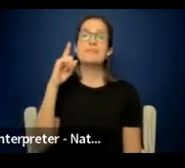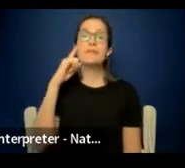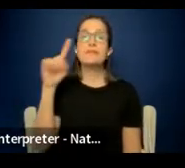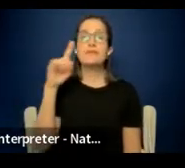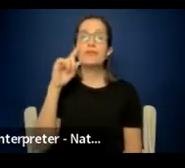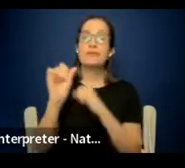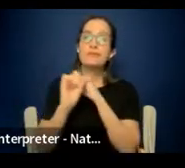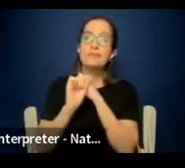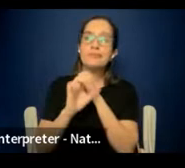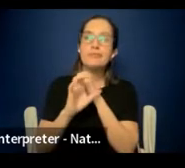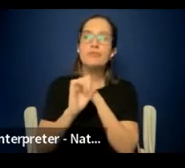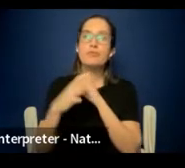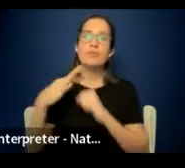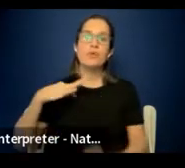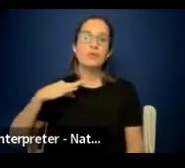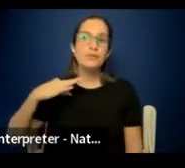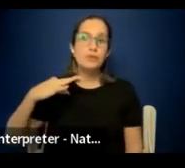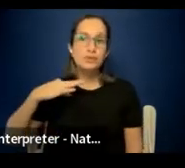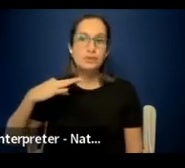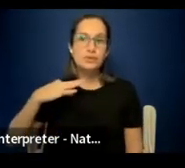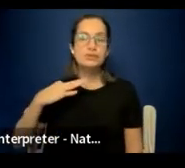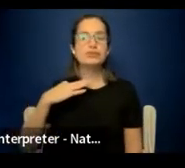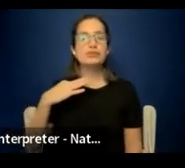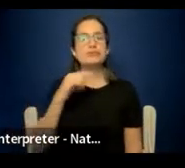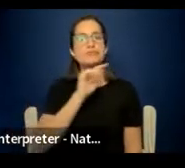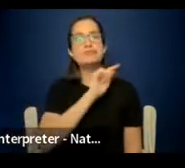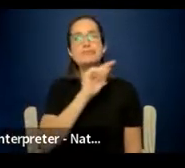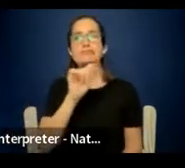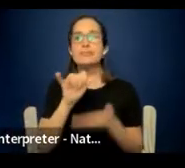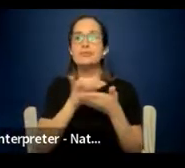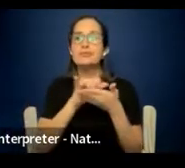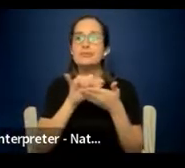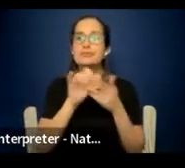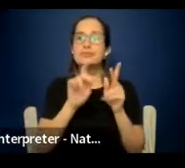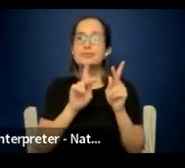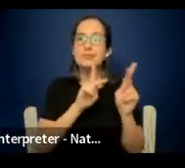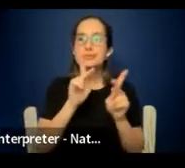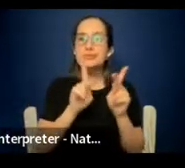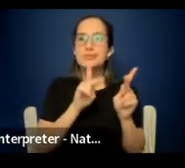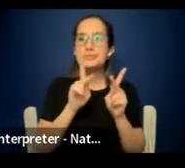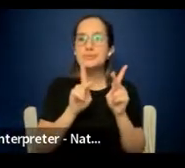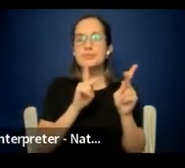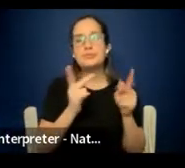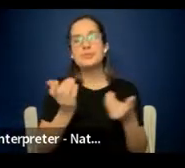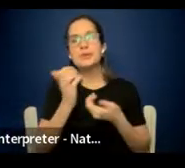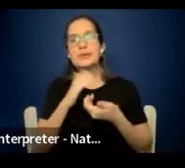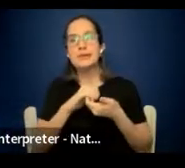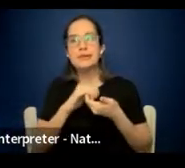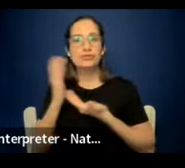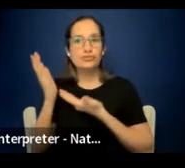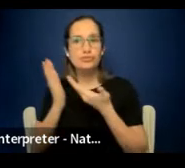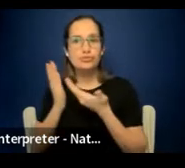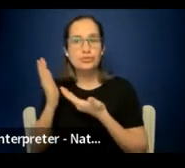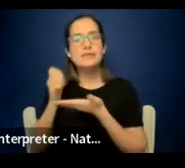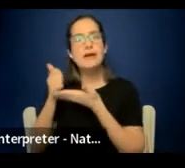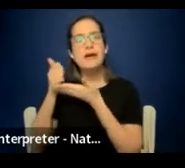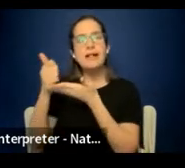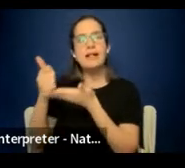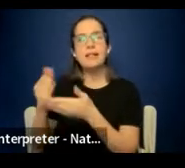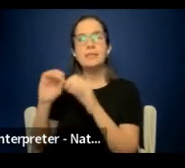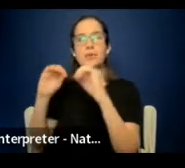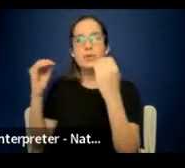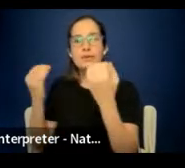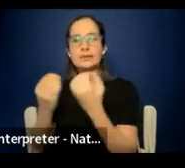volunteerism, engaging New Yorkers in service, and trying to help organizations, city agencies, and other volunteer